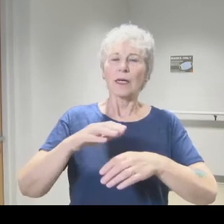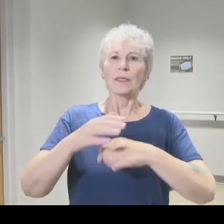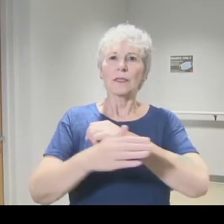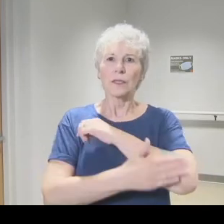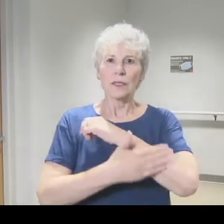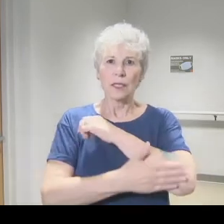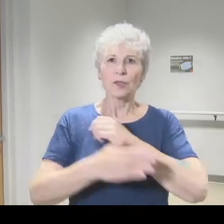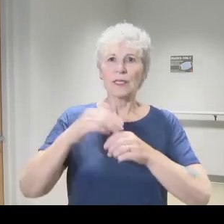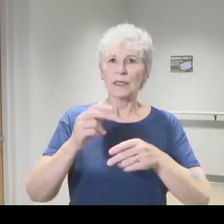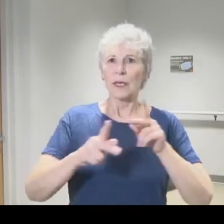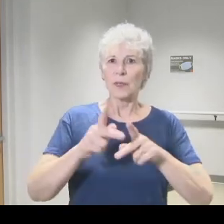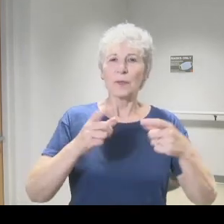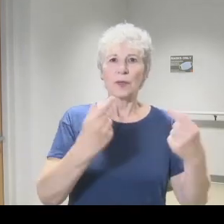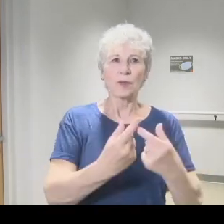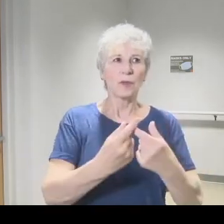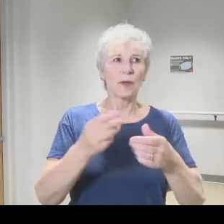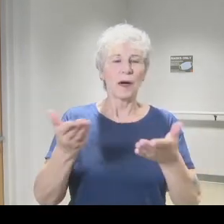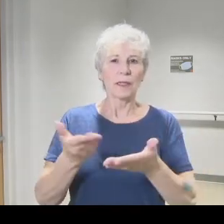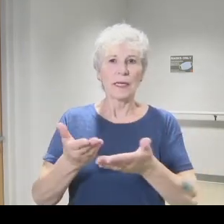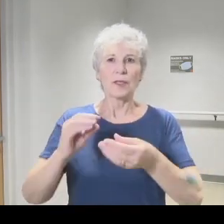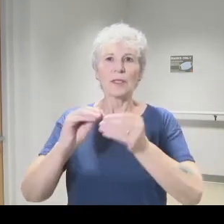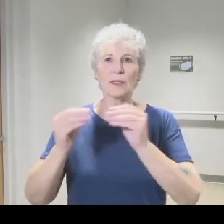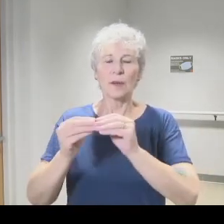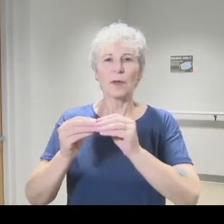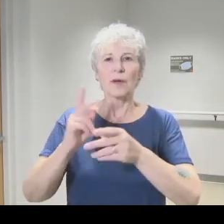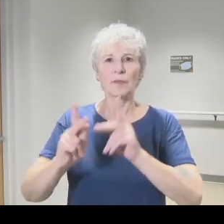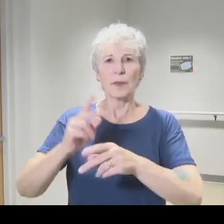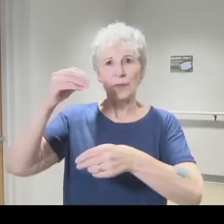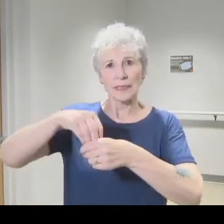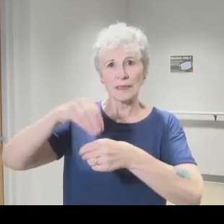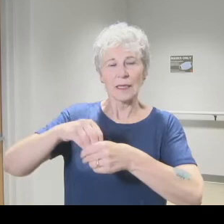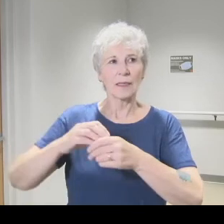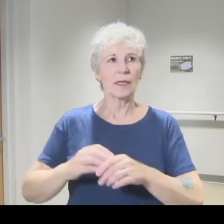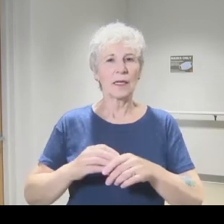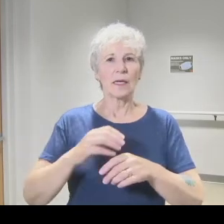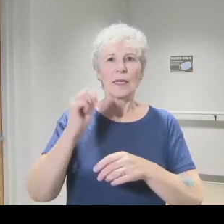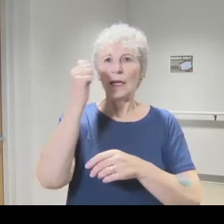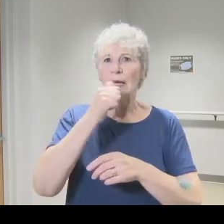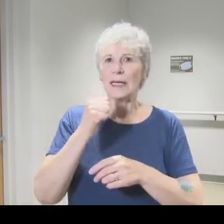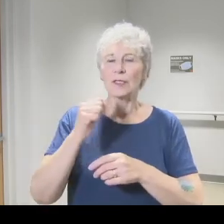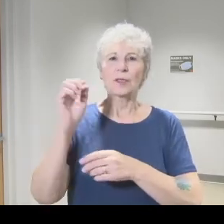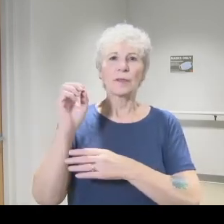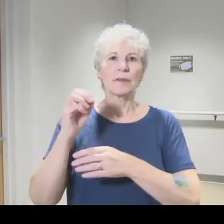down here is the number of people in that people group. For instance, Asia, India, people group,